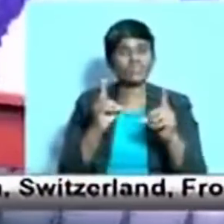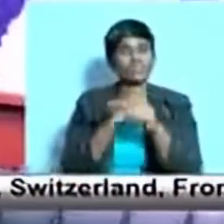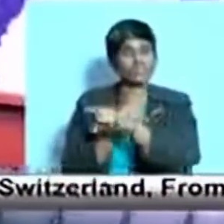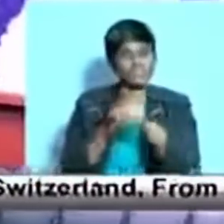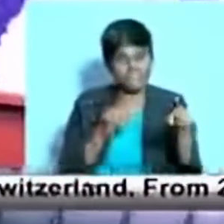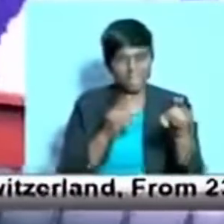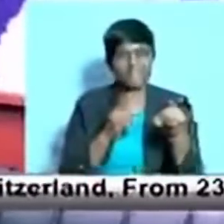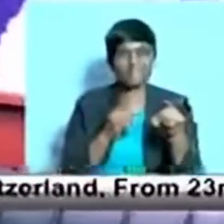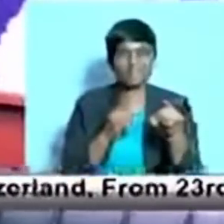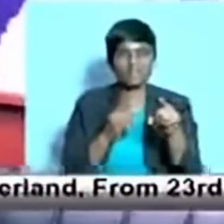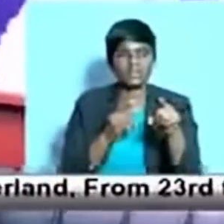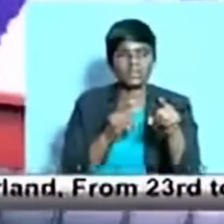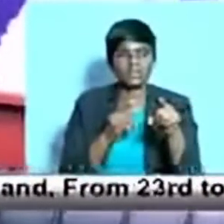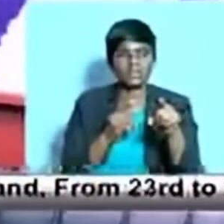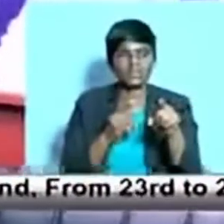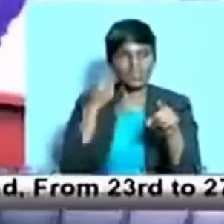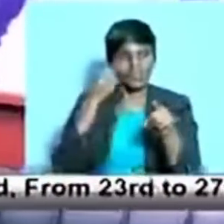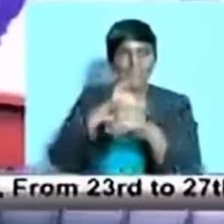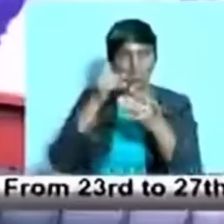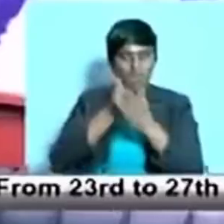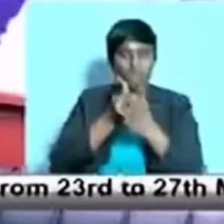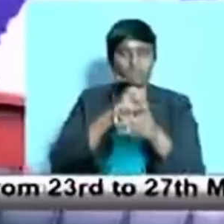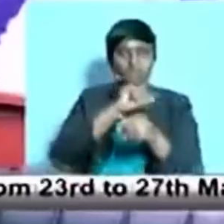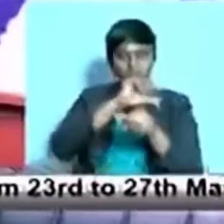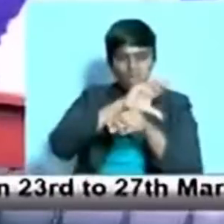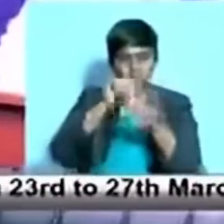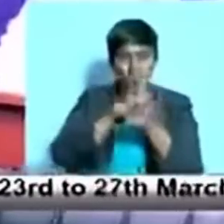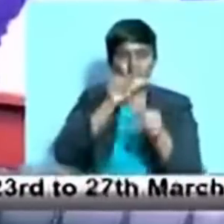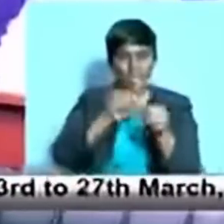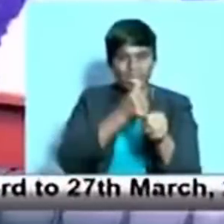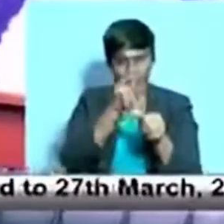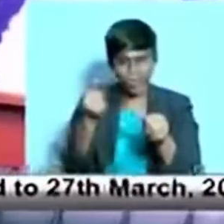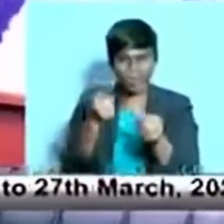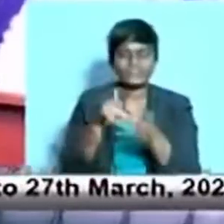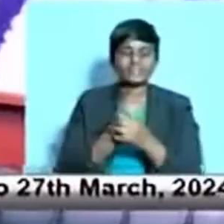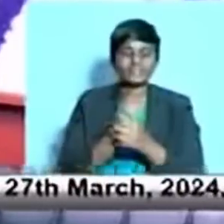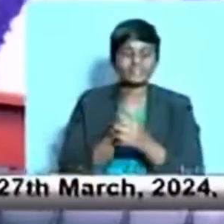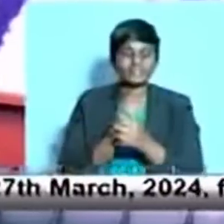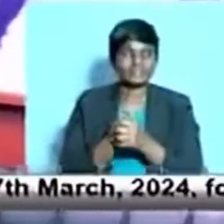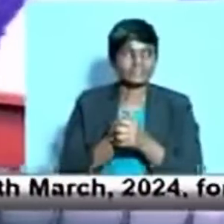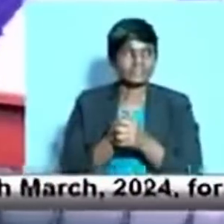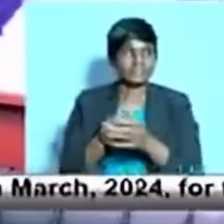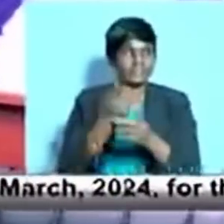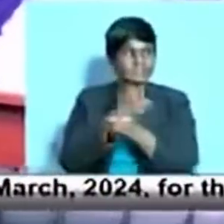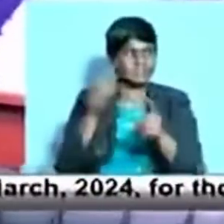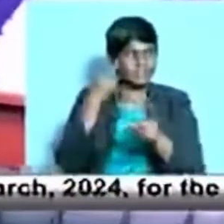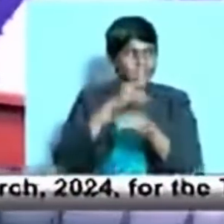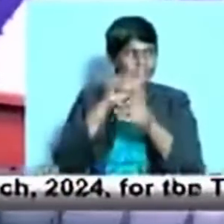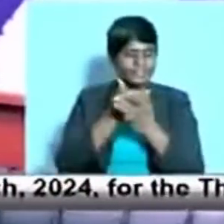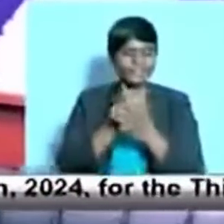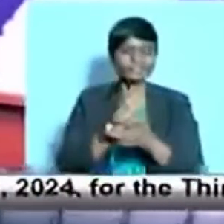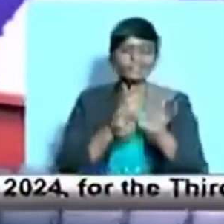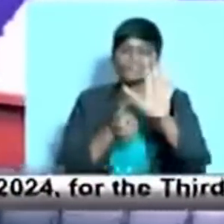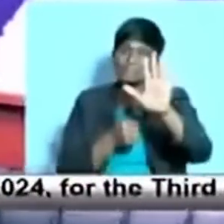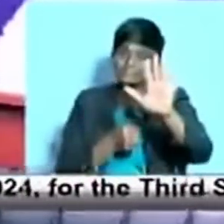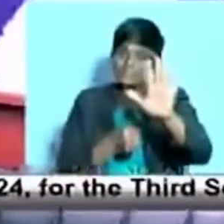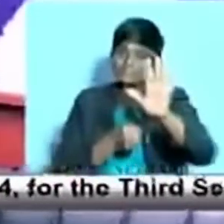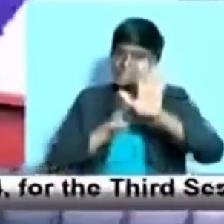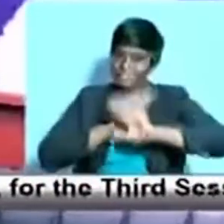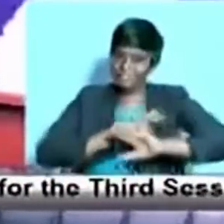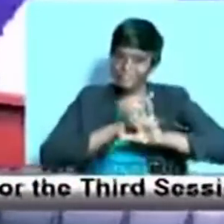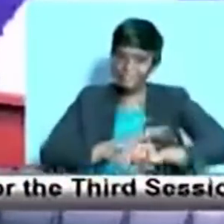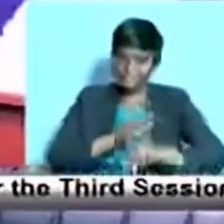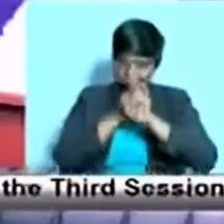democracy for everyone. Madam Speaker, democracy for everyone. Order, Honorable